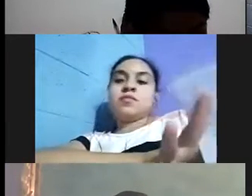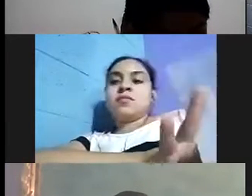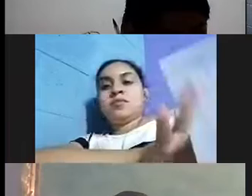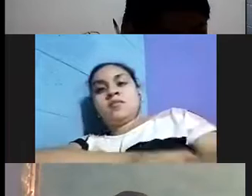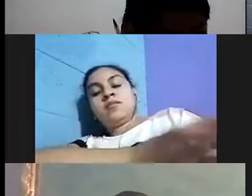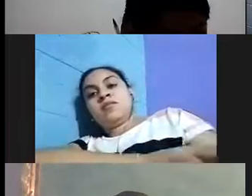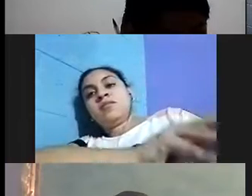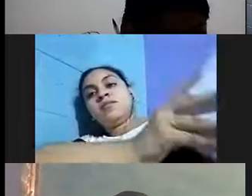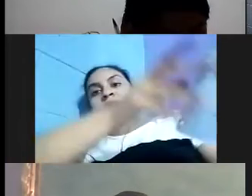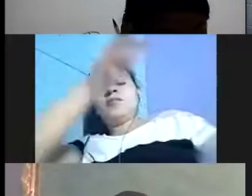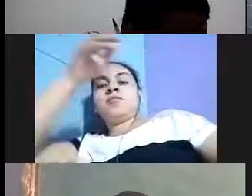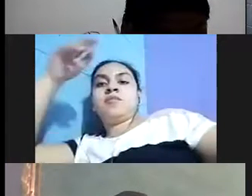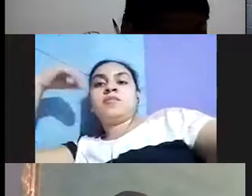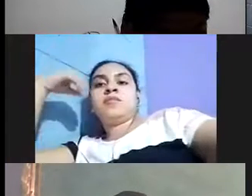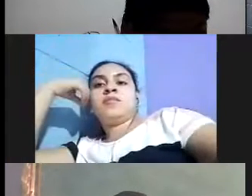I do